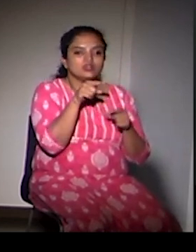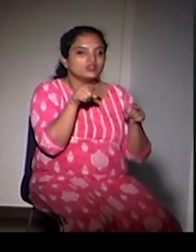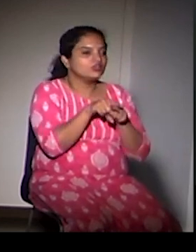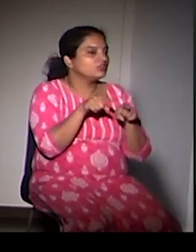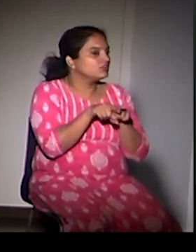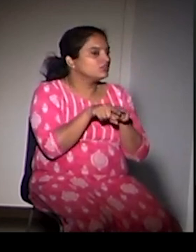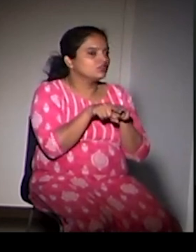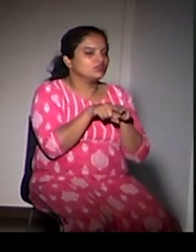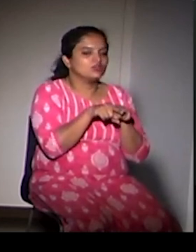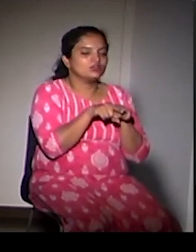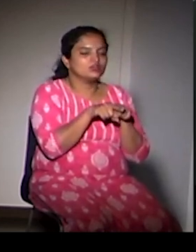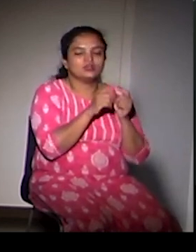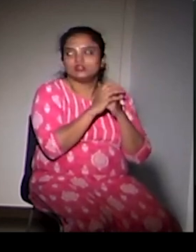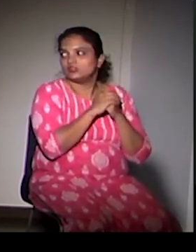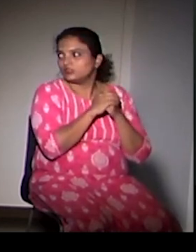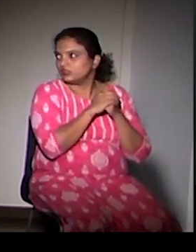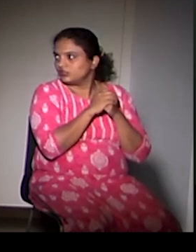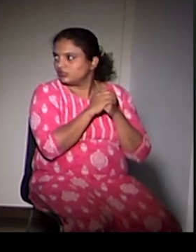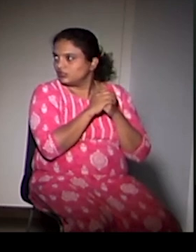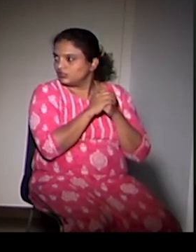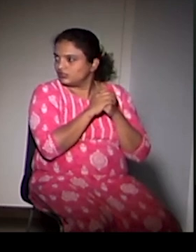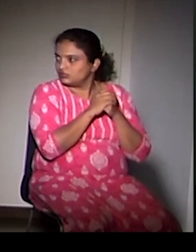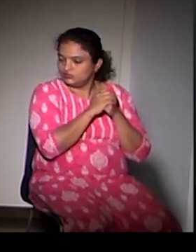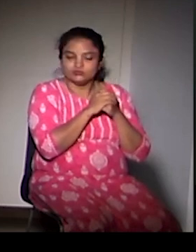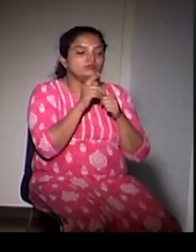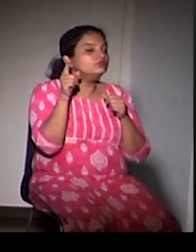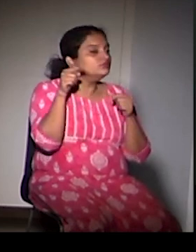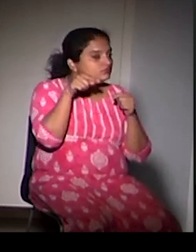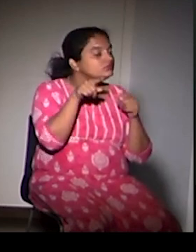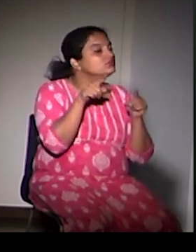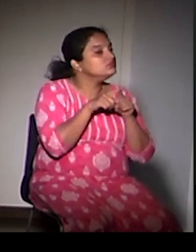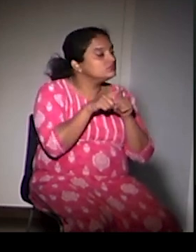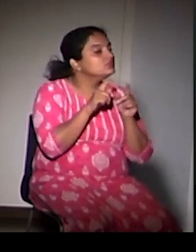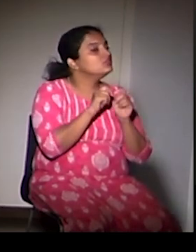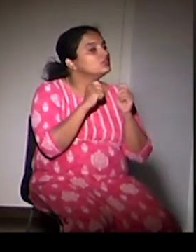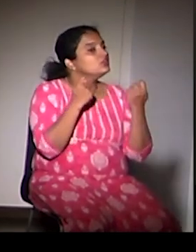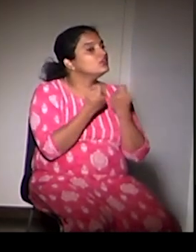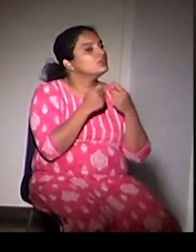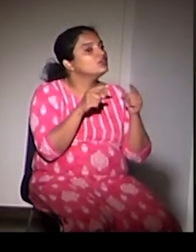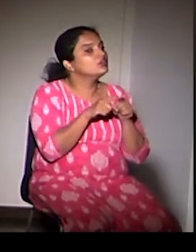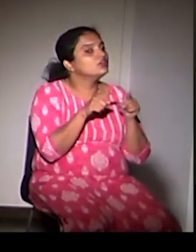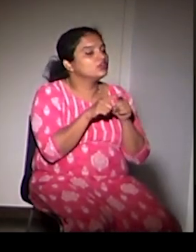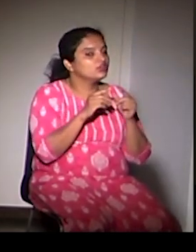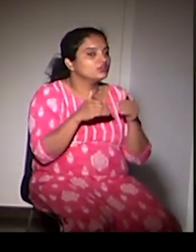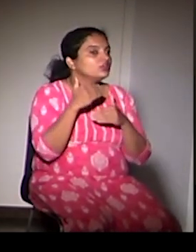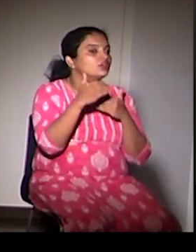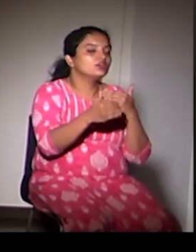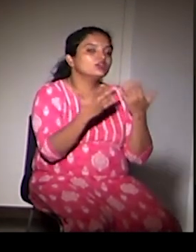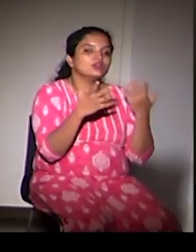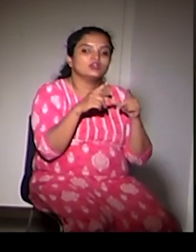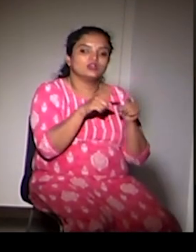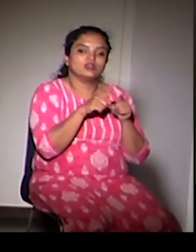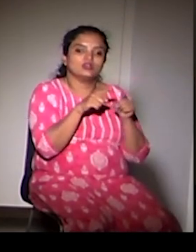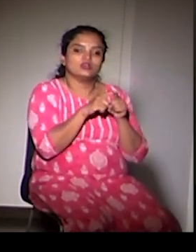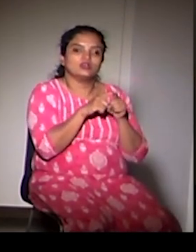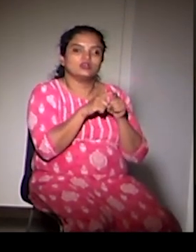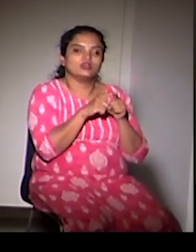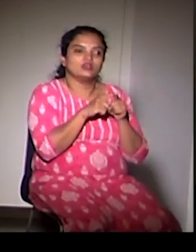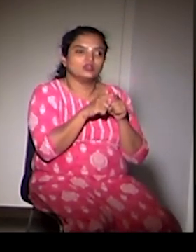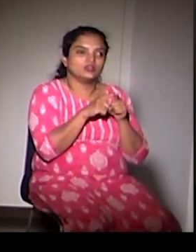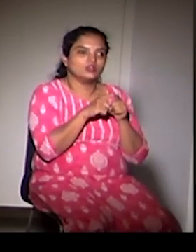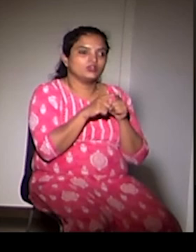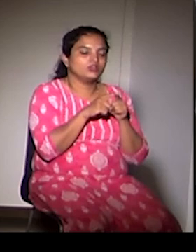carved stone. And it's interesting too, on the next, this is the